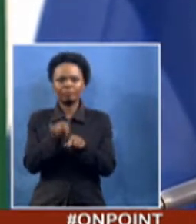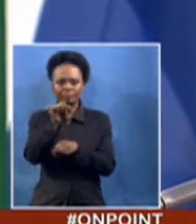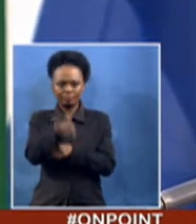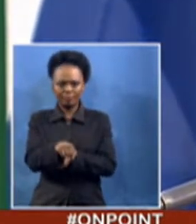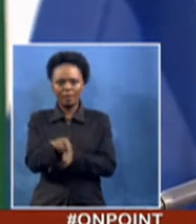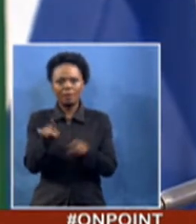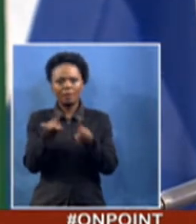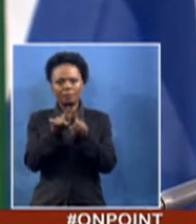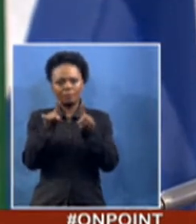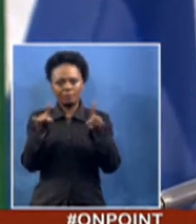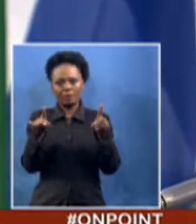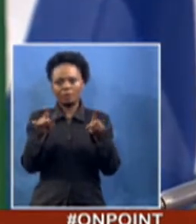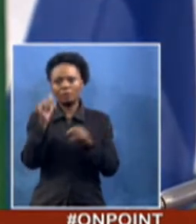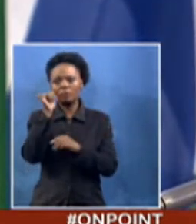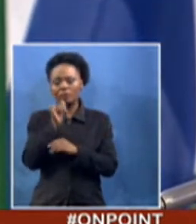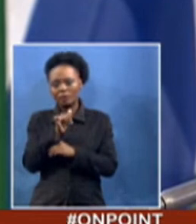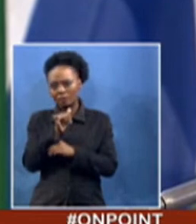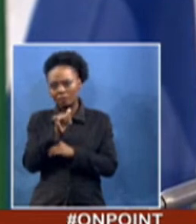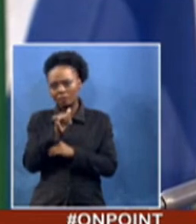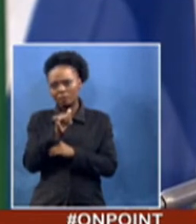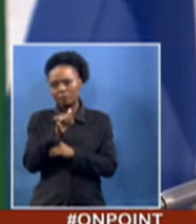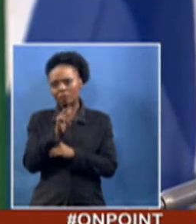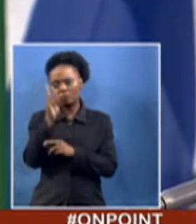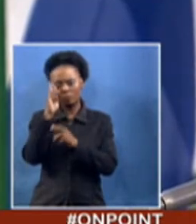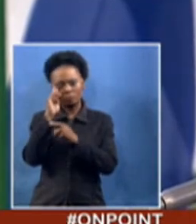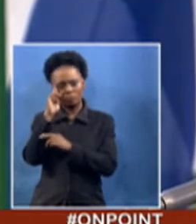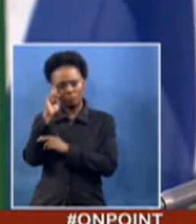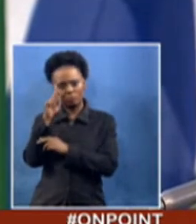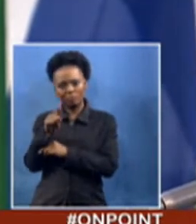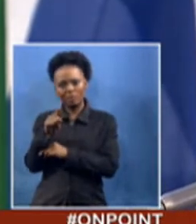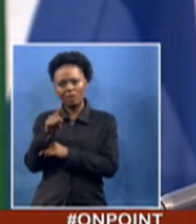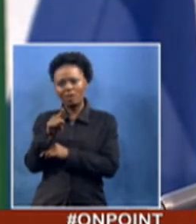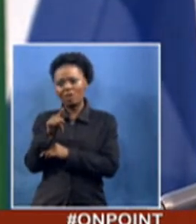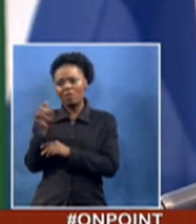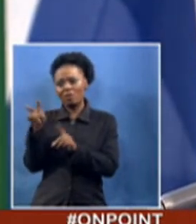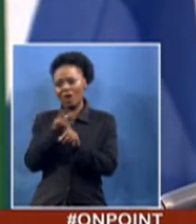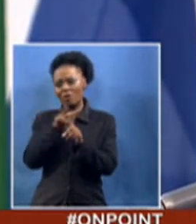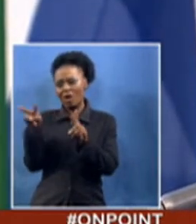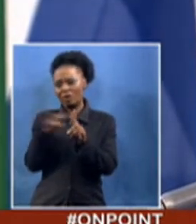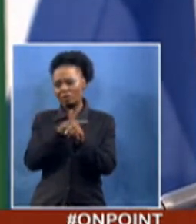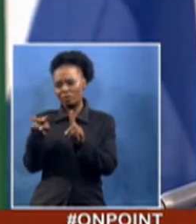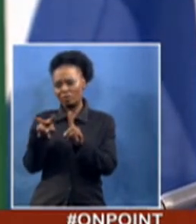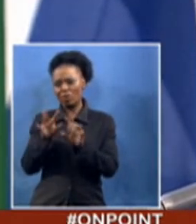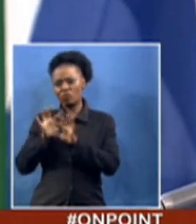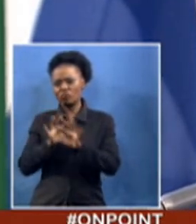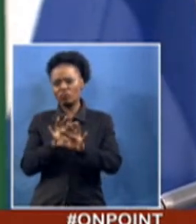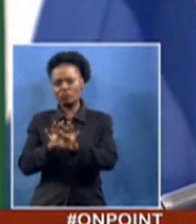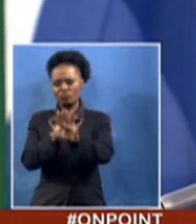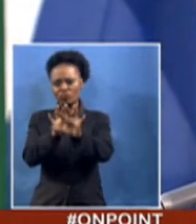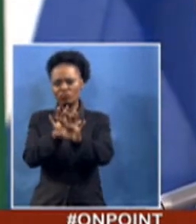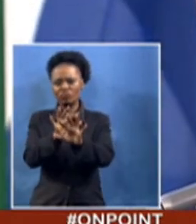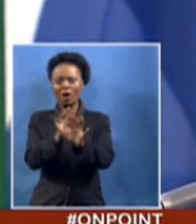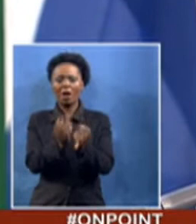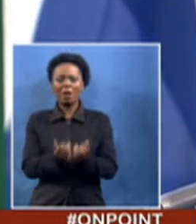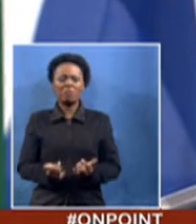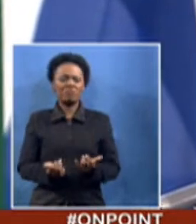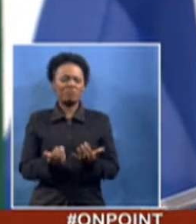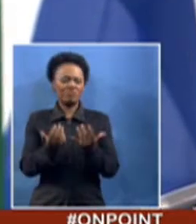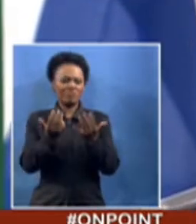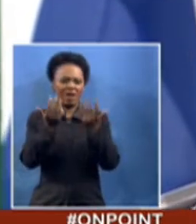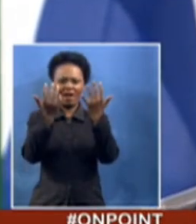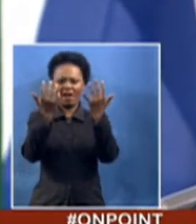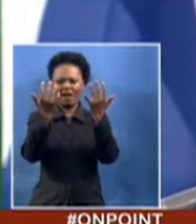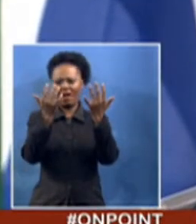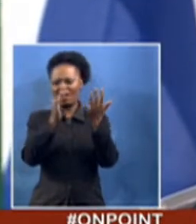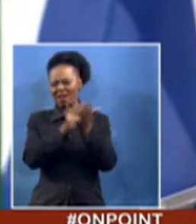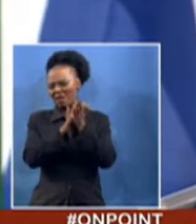resort to violent demonstrations, when we resort to burning, looting, and the